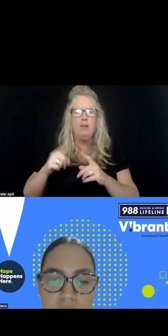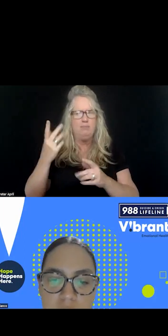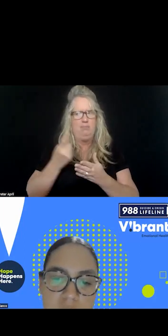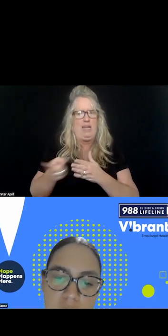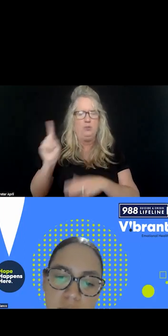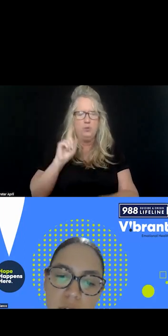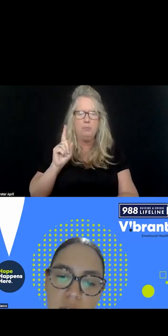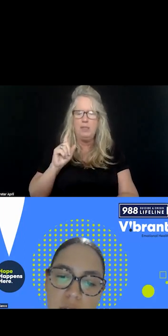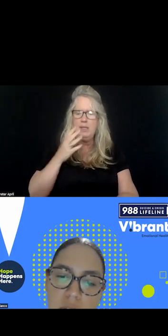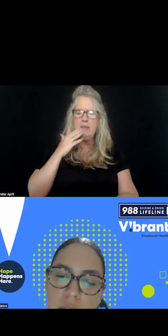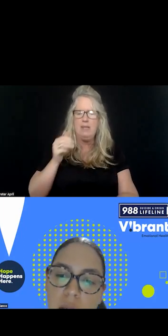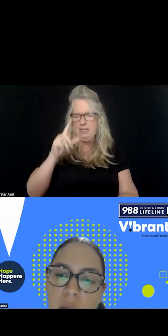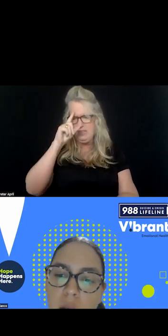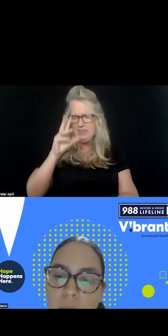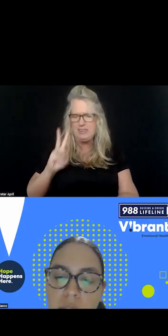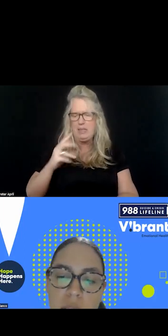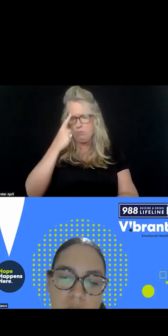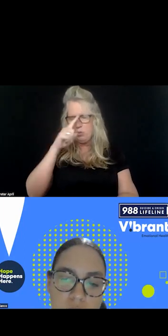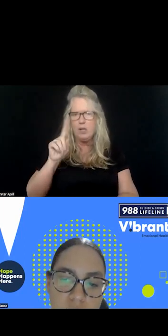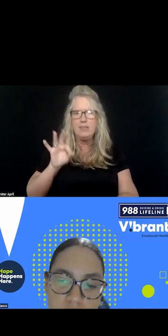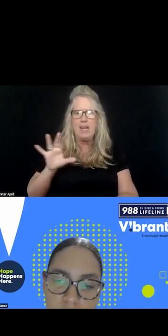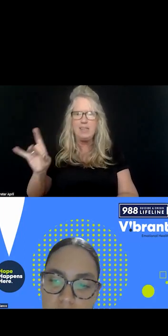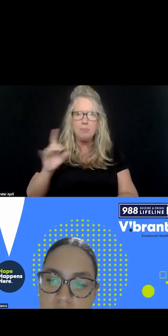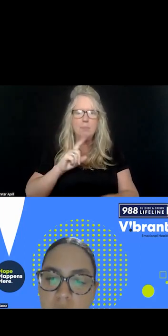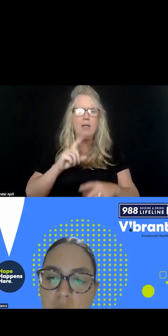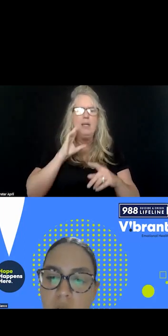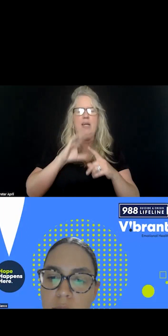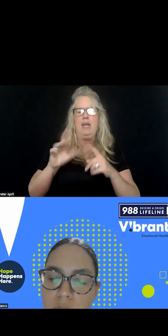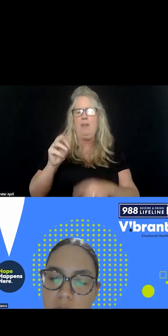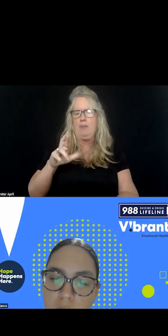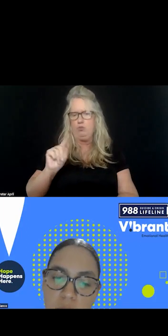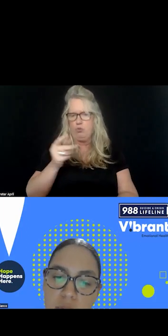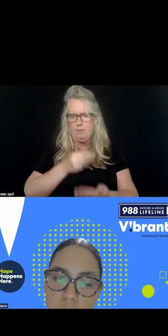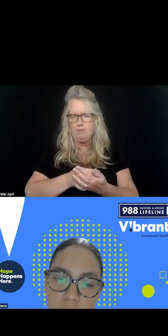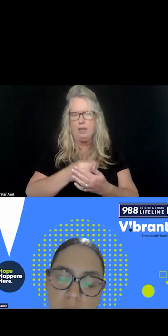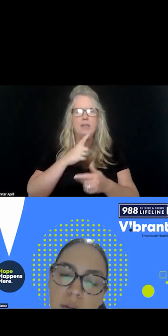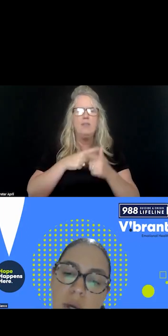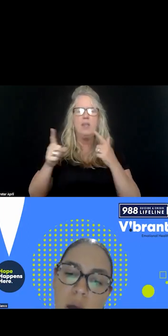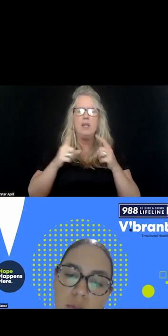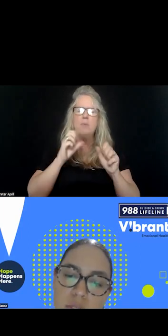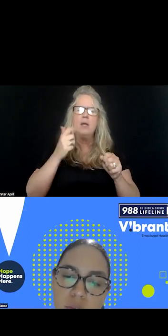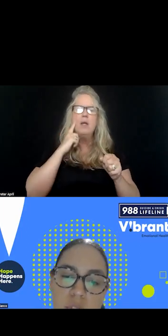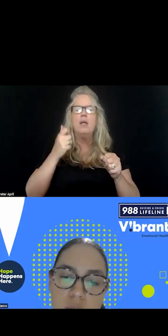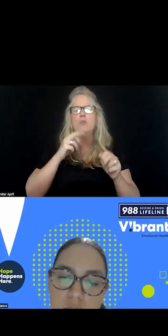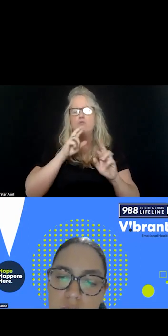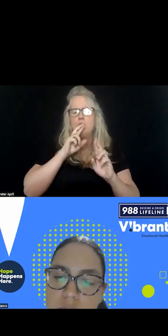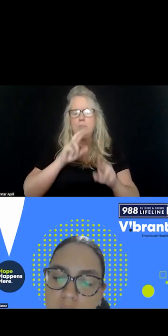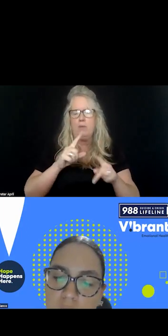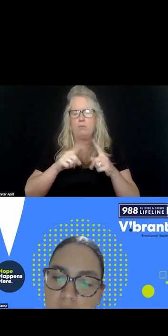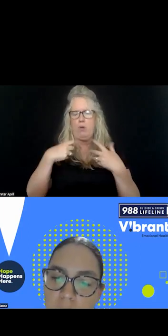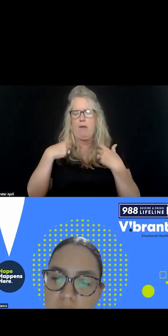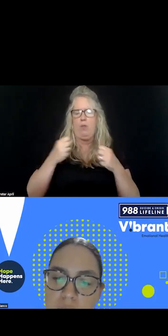fee is 6 cents per 988 and a 988 trust fund. It was reported out the House and Human